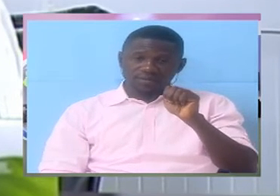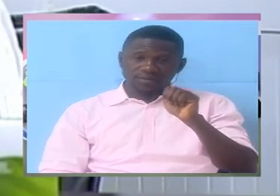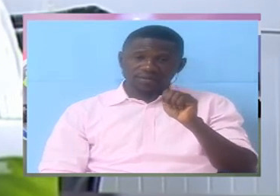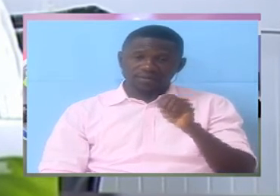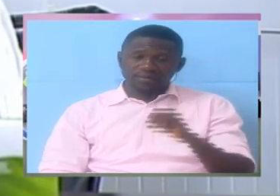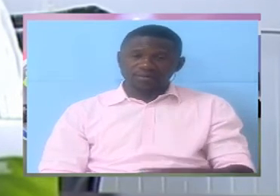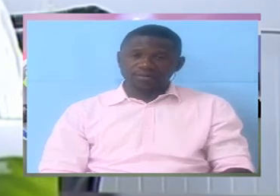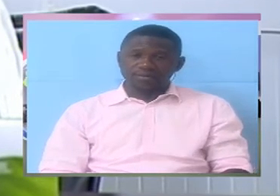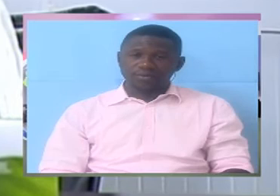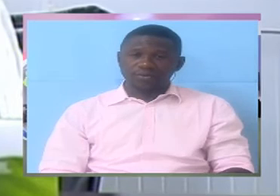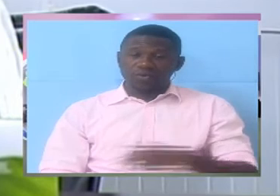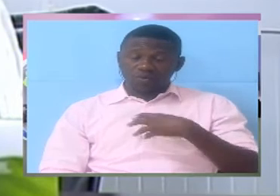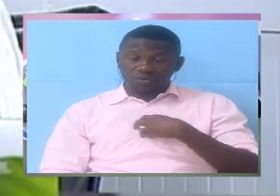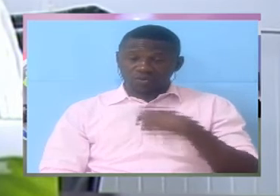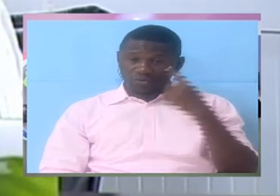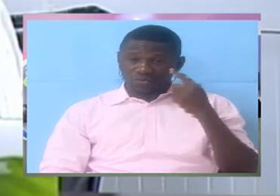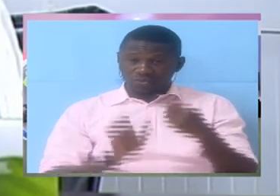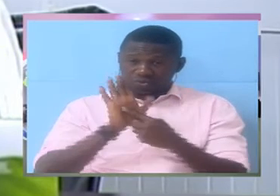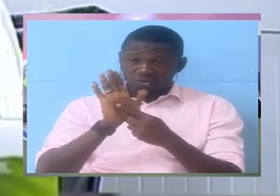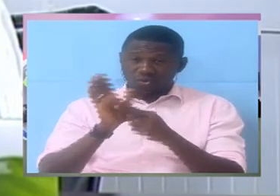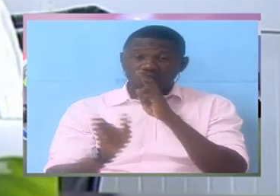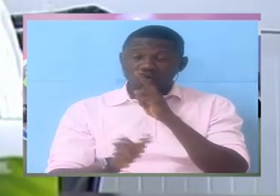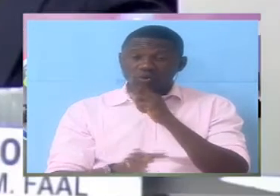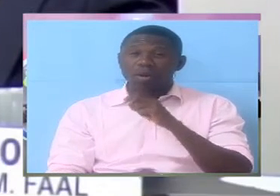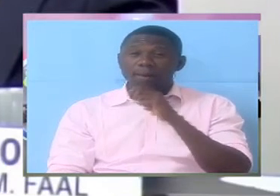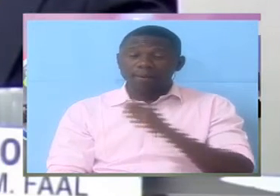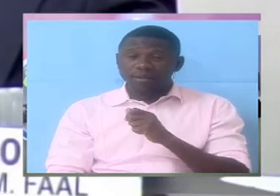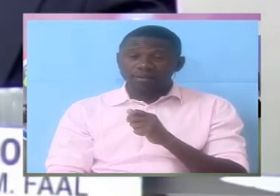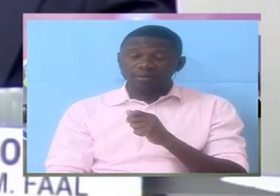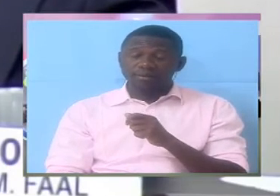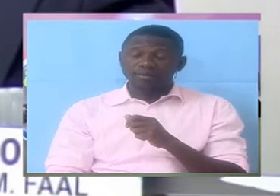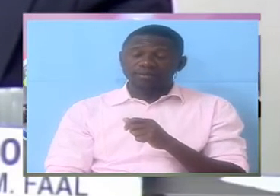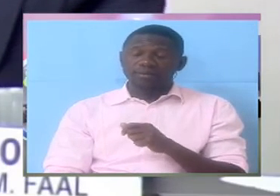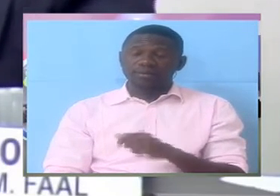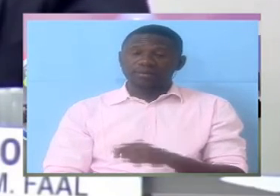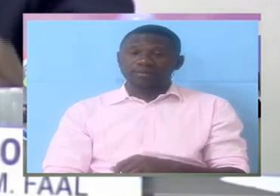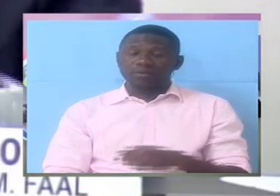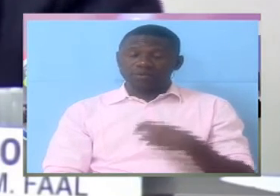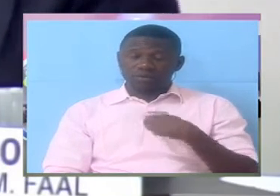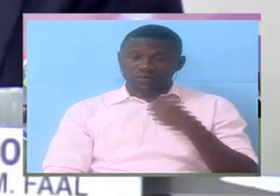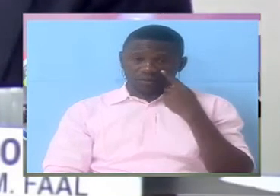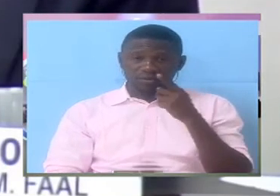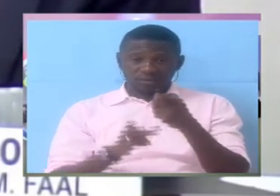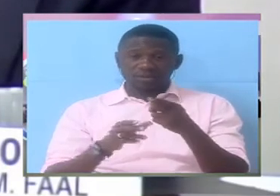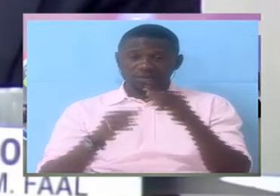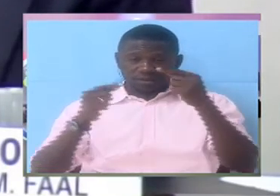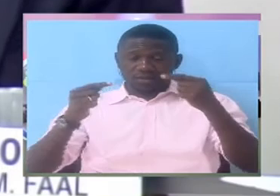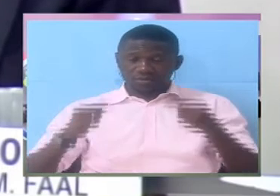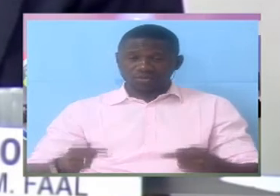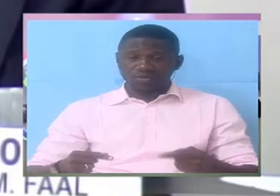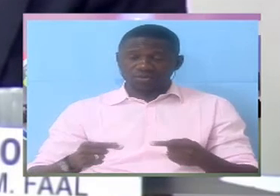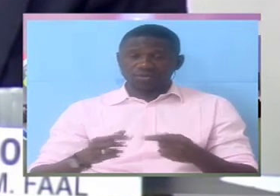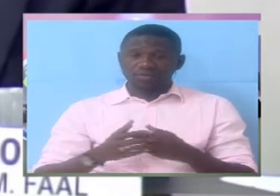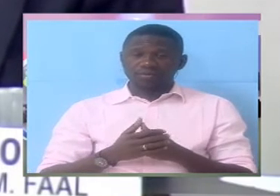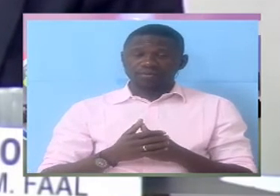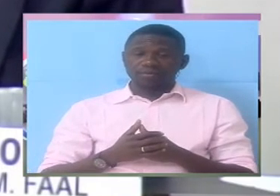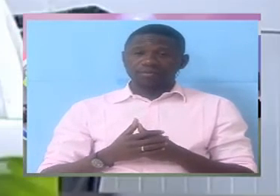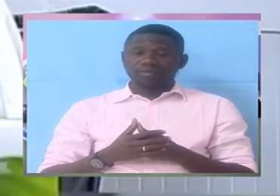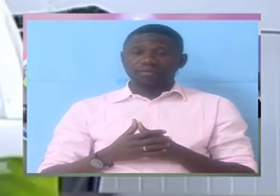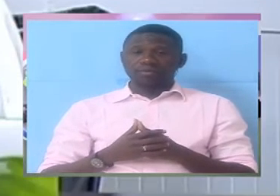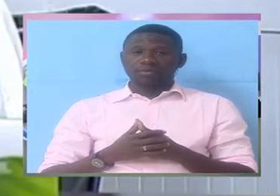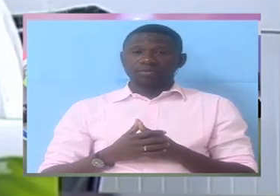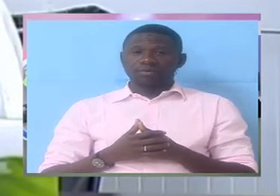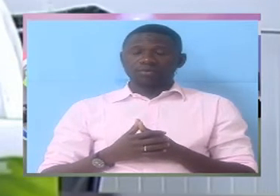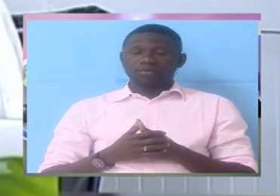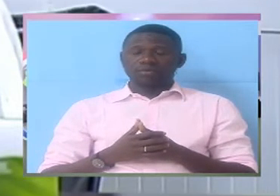You want us to show you who Senifai is? You he want to see his testimony? He left along Elas and Senifai, I said, and Rofin, he left along Alas, said, and Rofin. Now I've gone